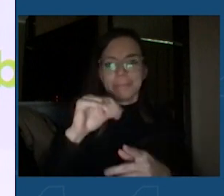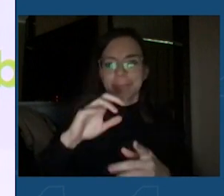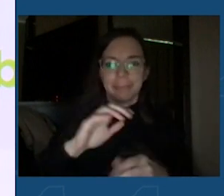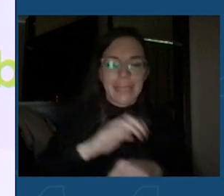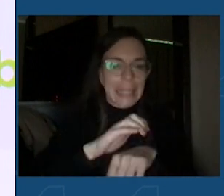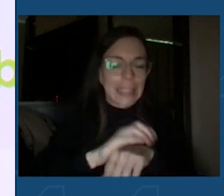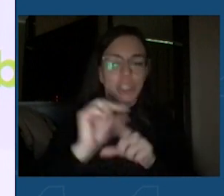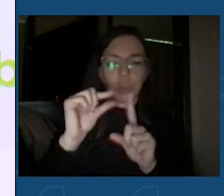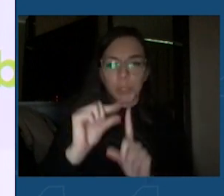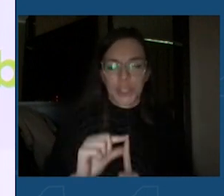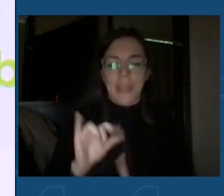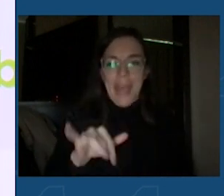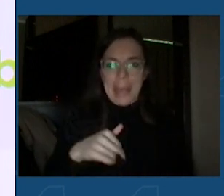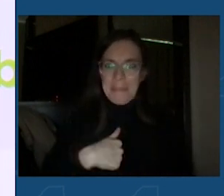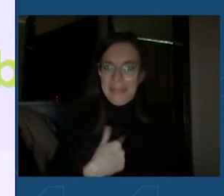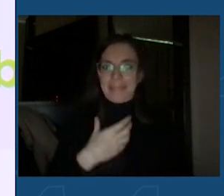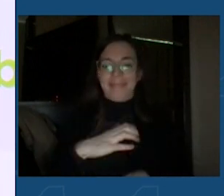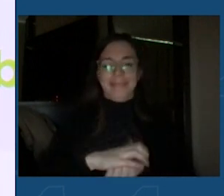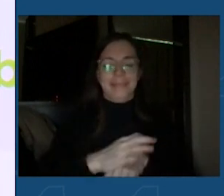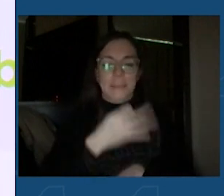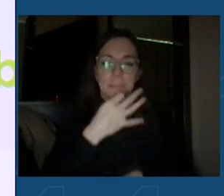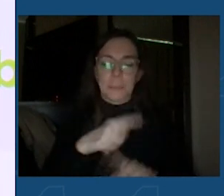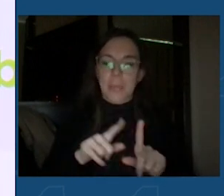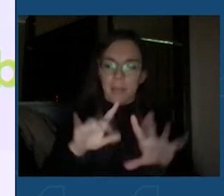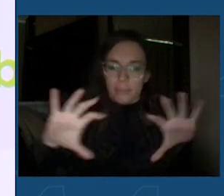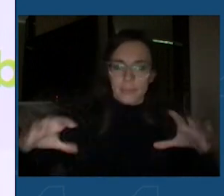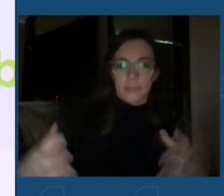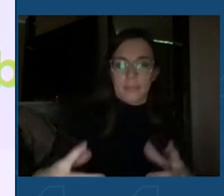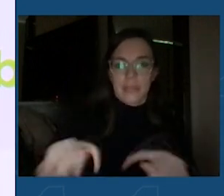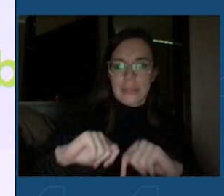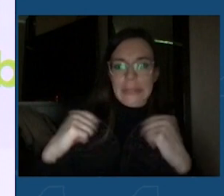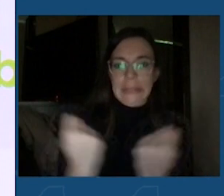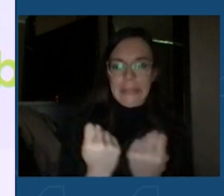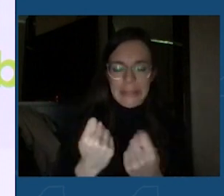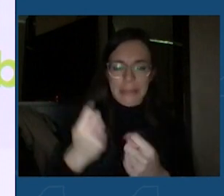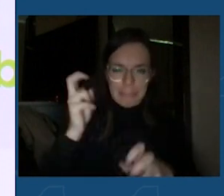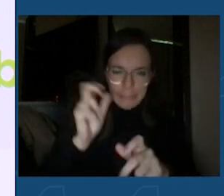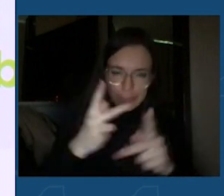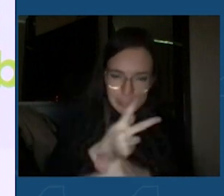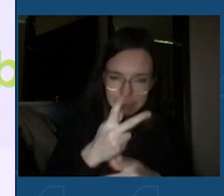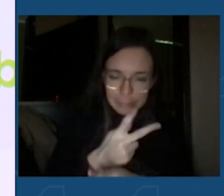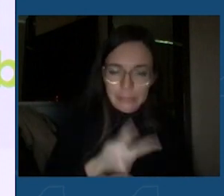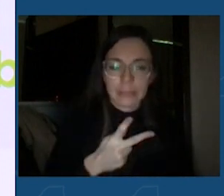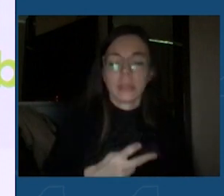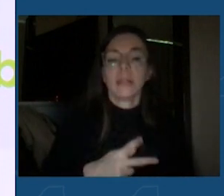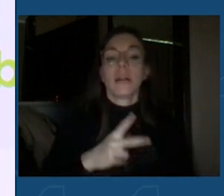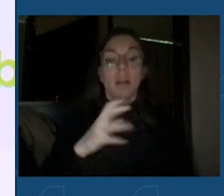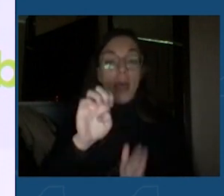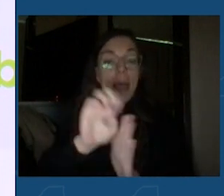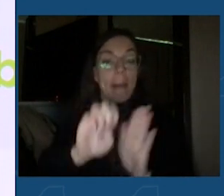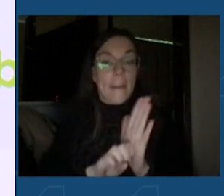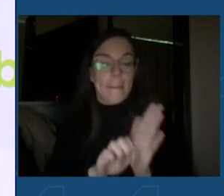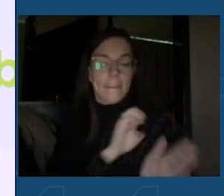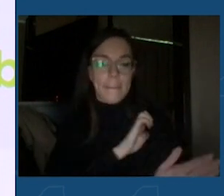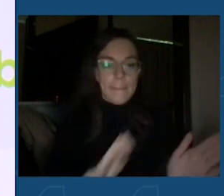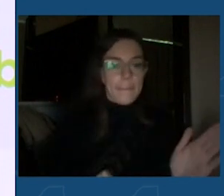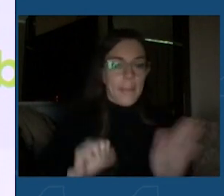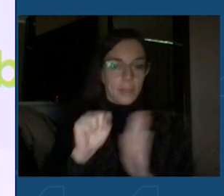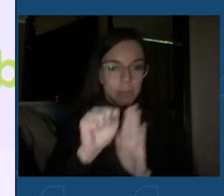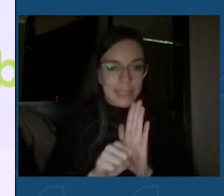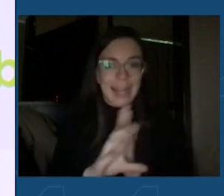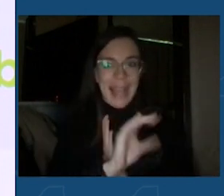who I am. It's the team who put this together, hard numbers. For our work at the Empire State and in our